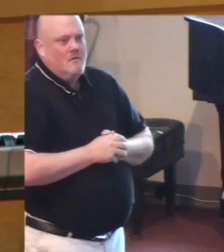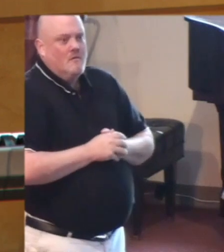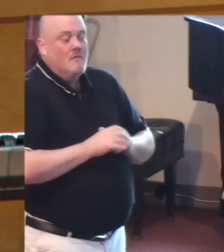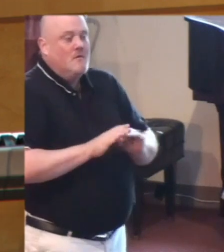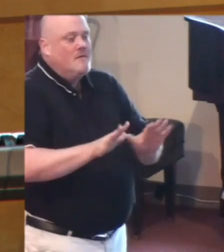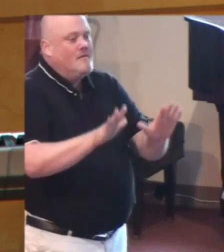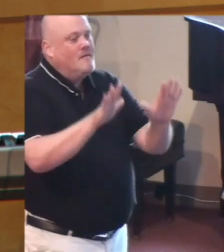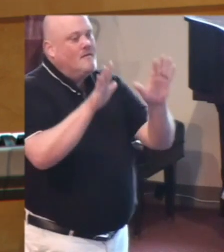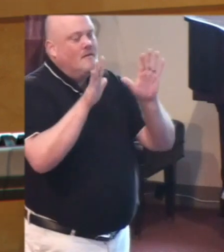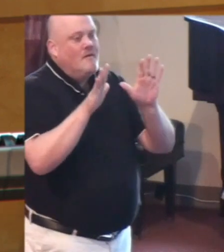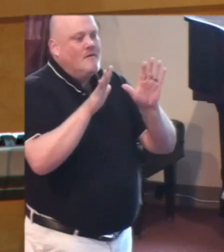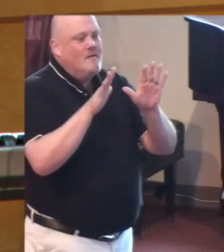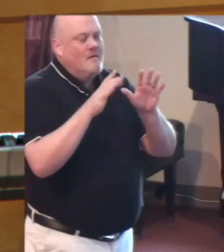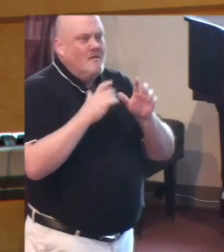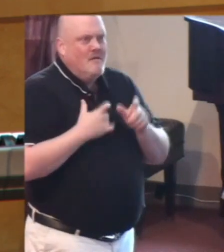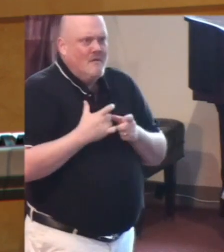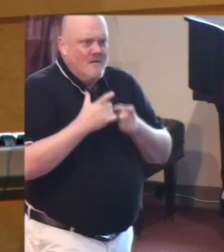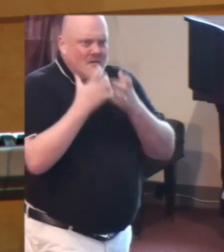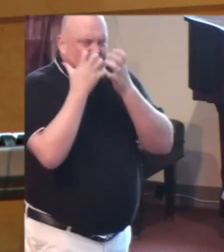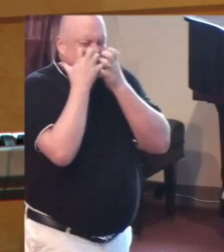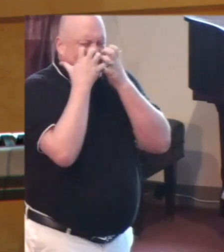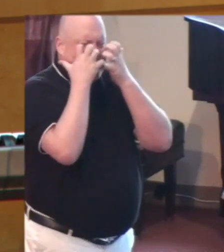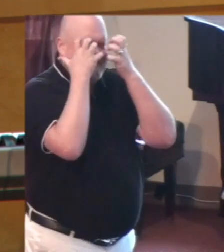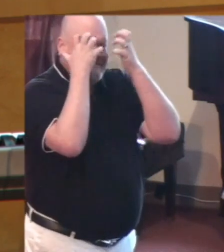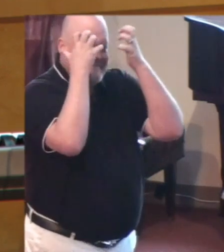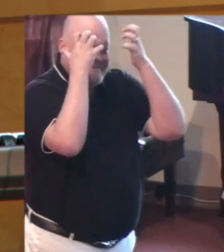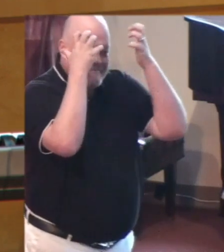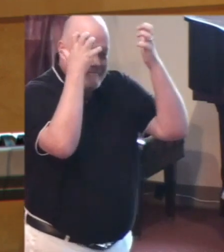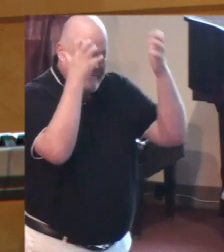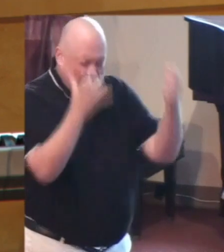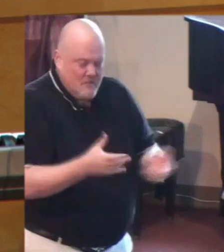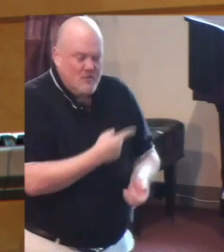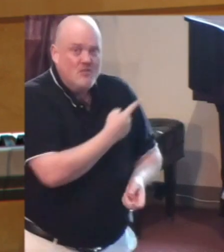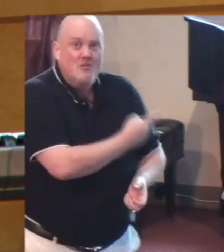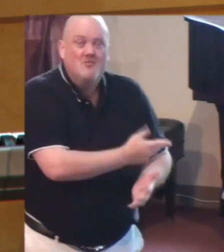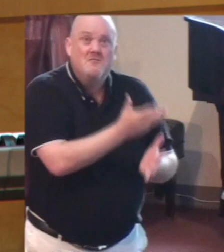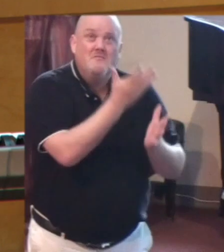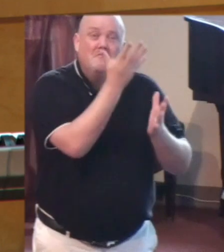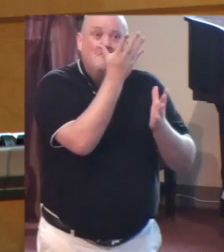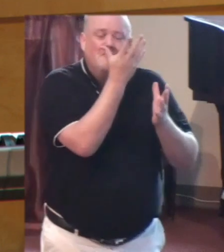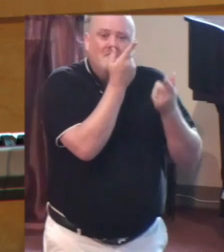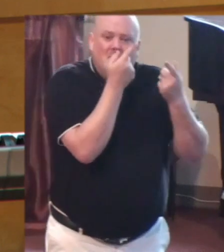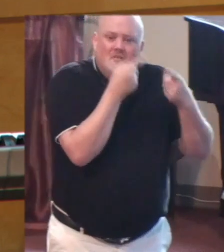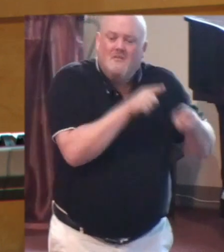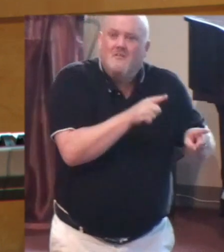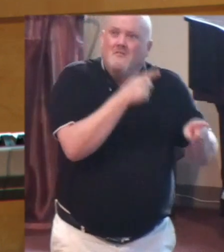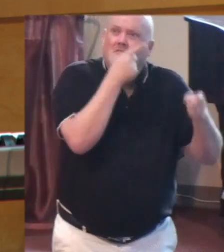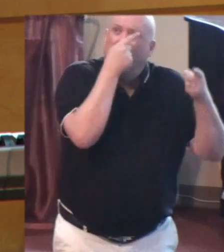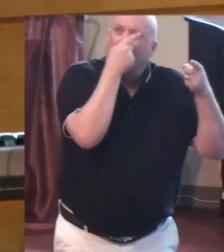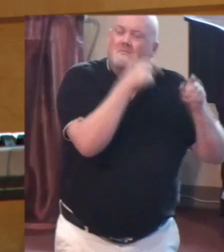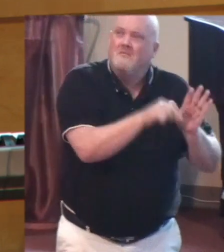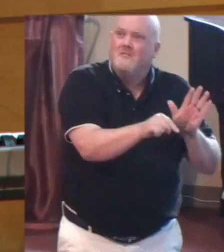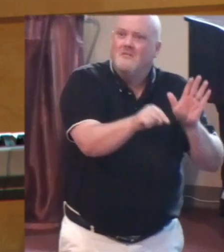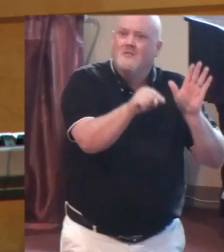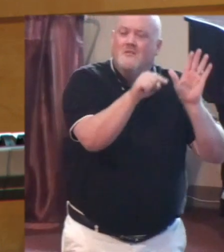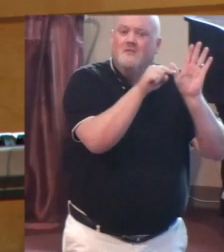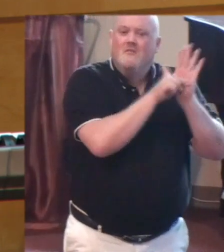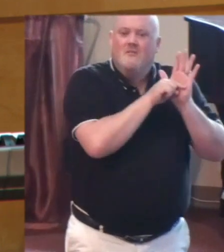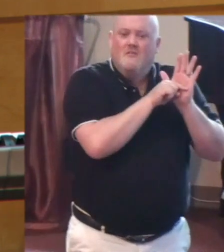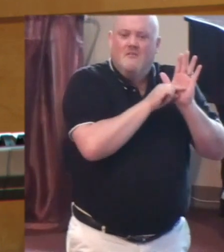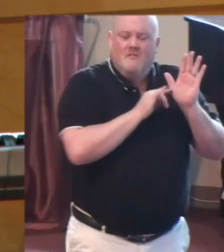But when I cry out for all that she's lost, I silently